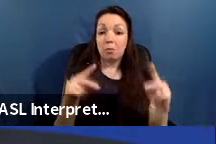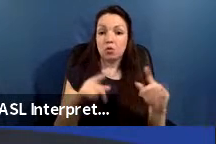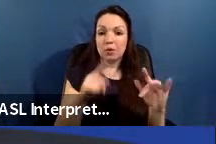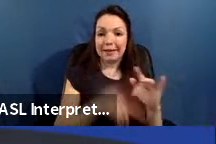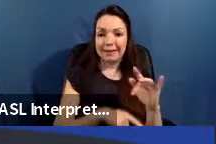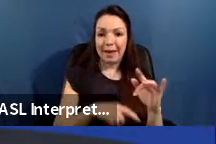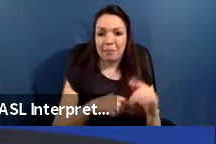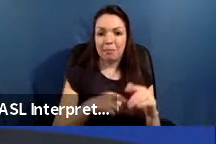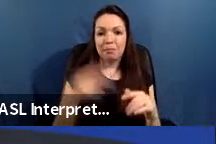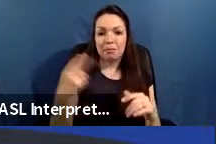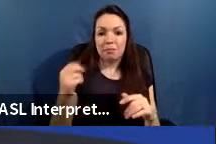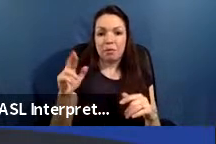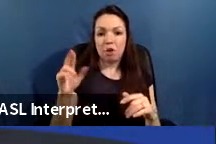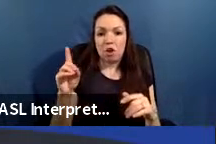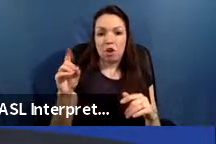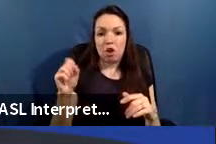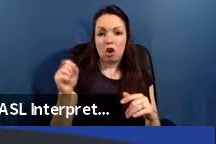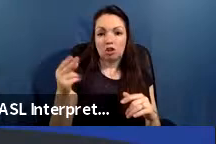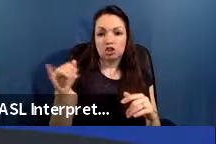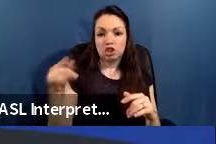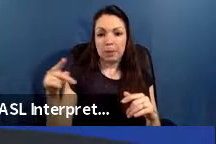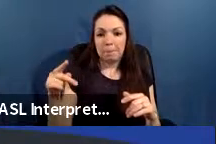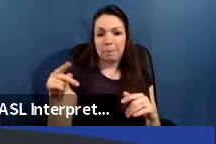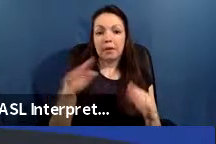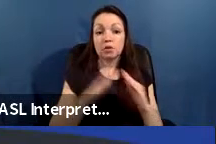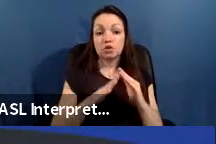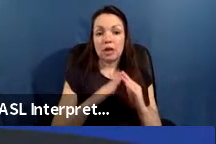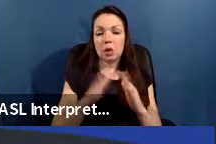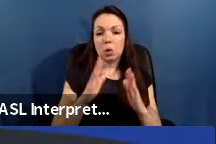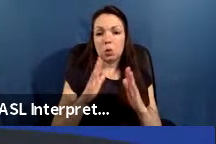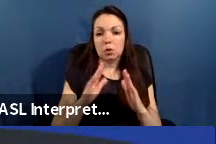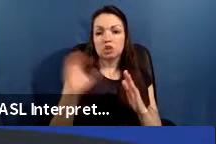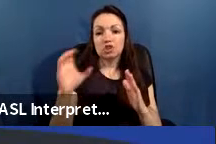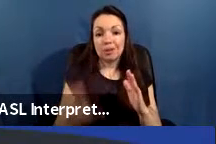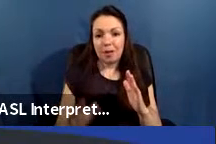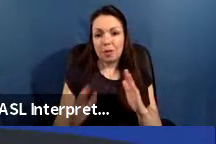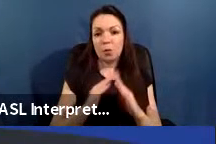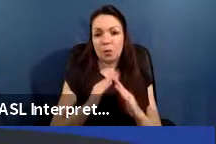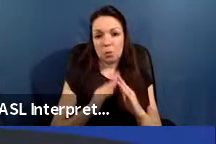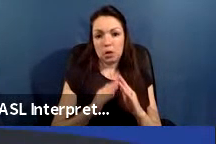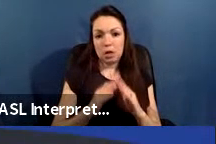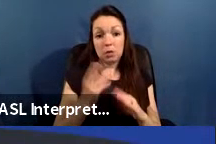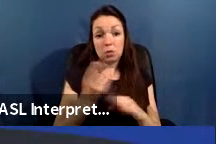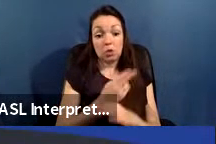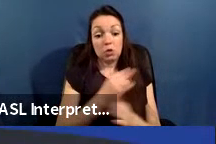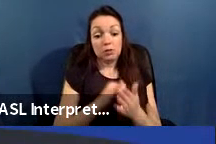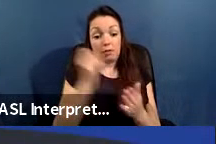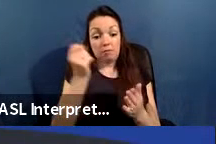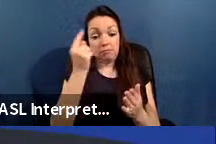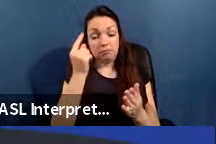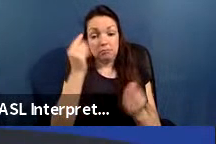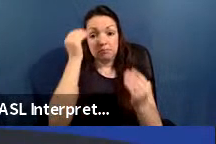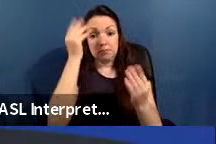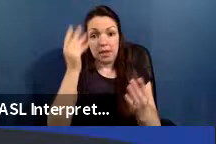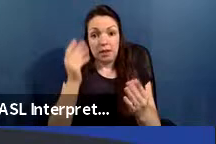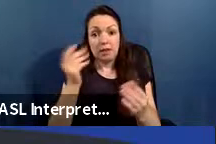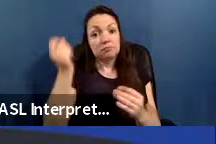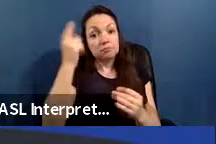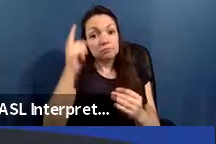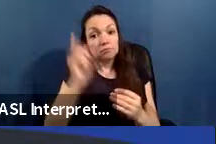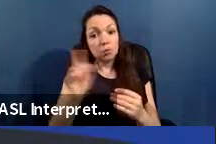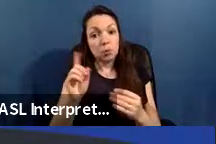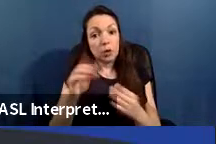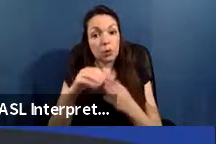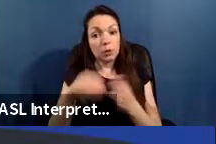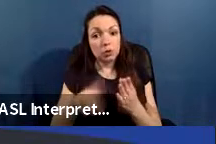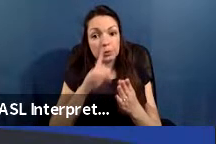hardship by Chicago community. So we use that data to understand where our students are